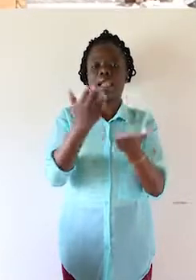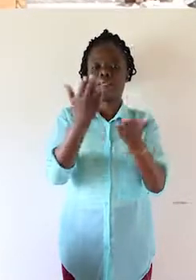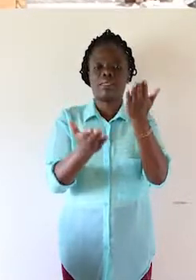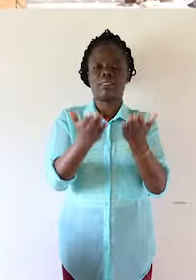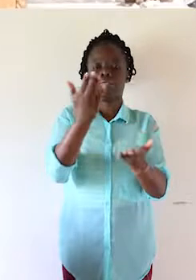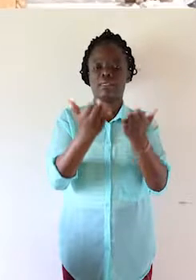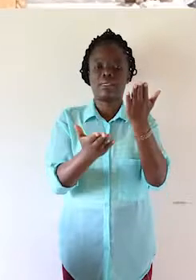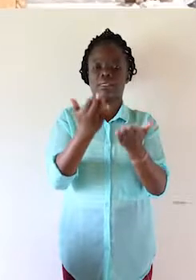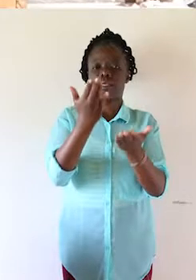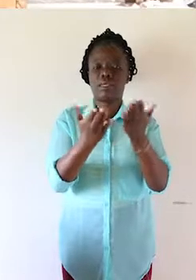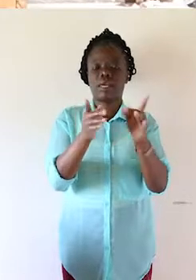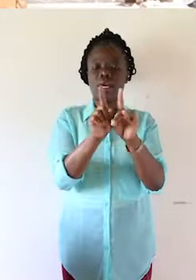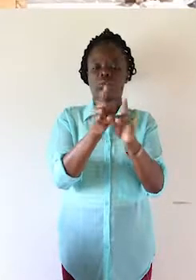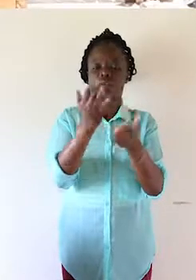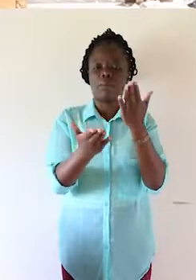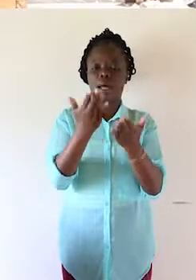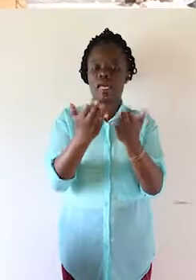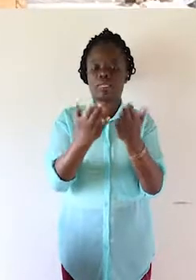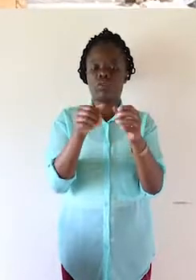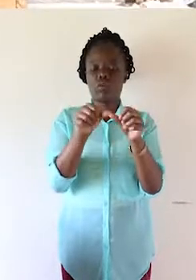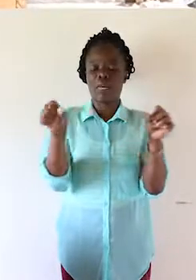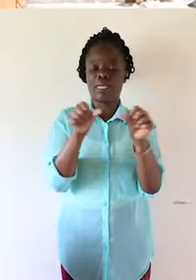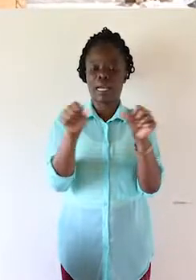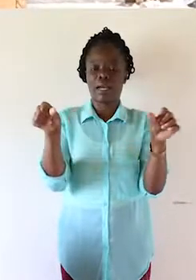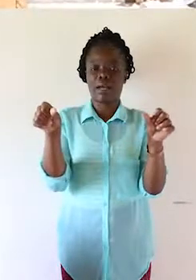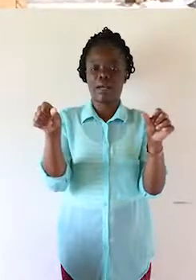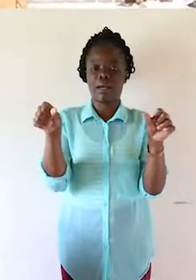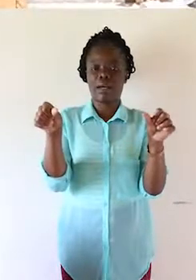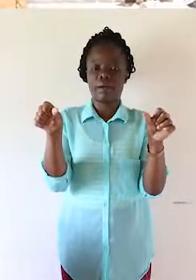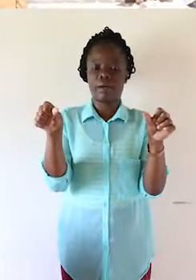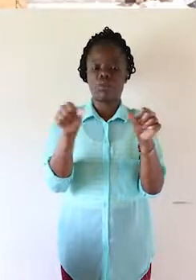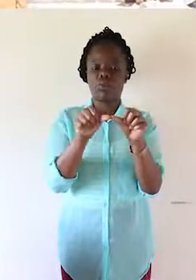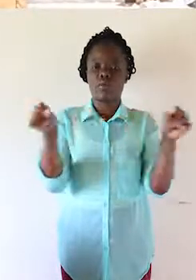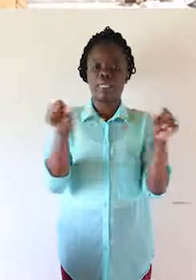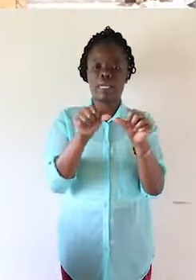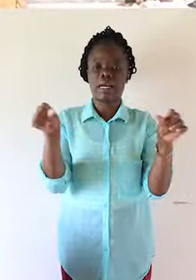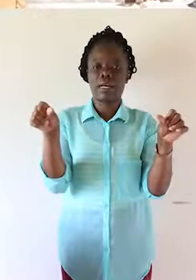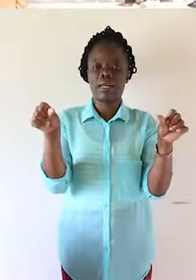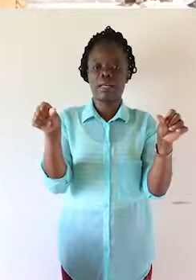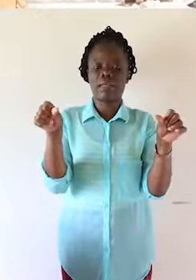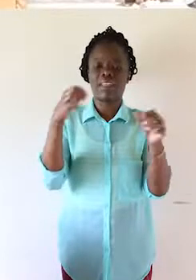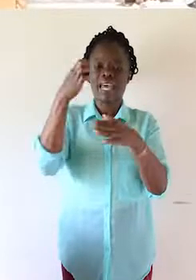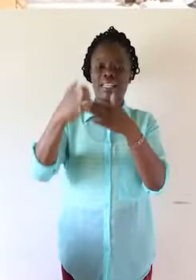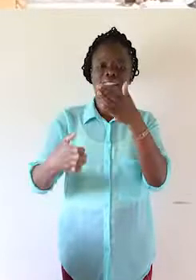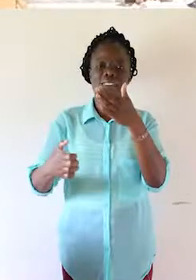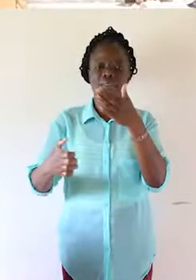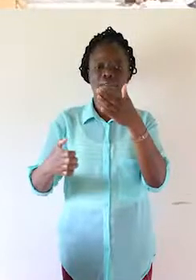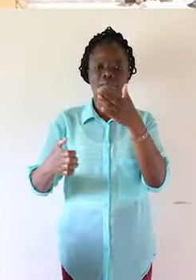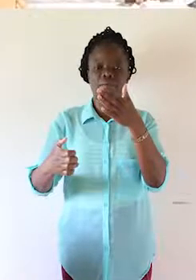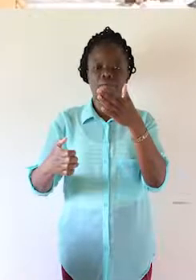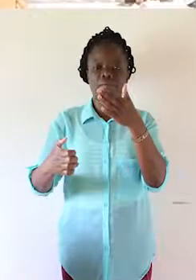You balance it. As you balance, you measure. You measure the